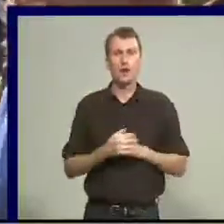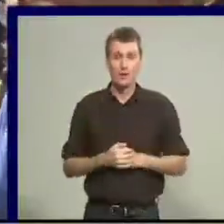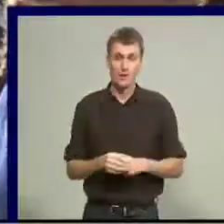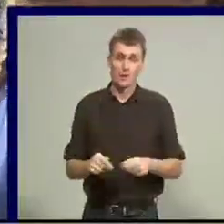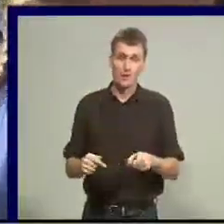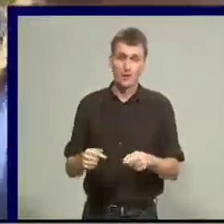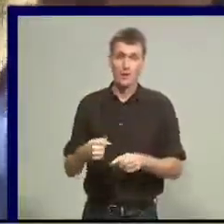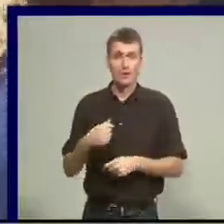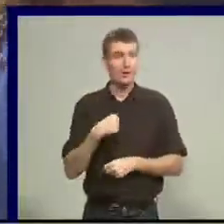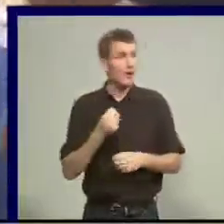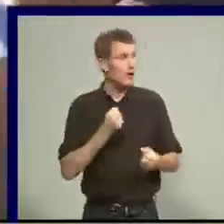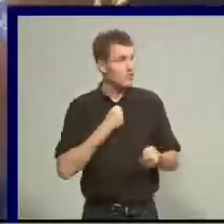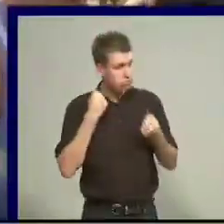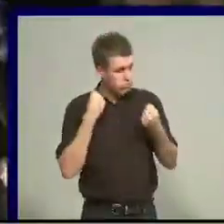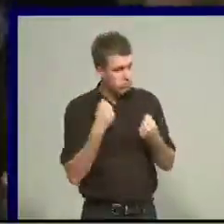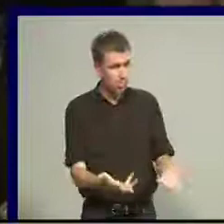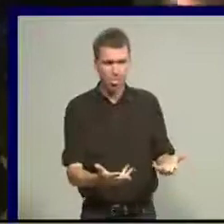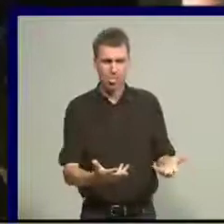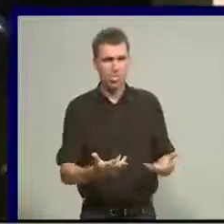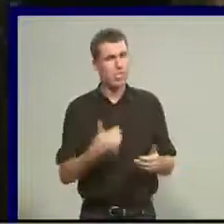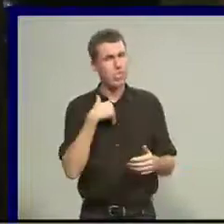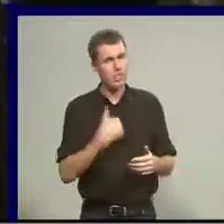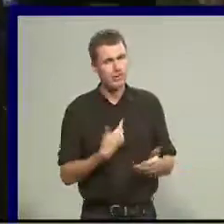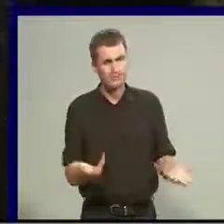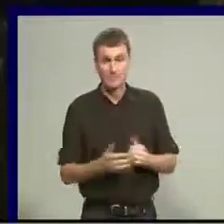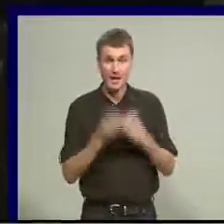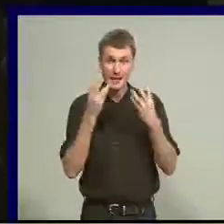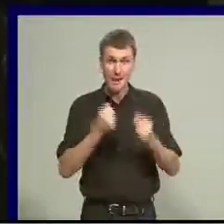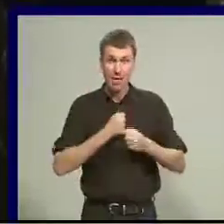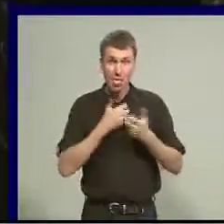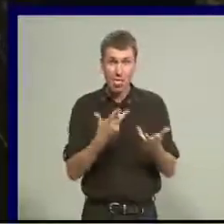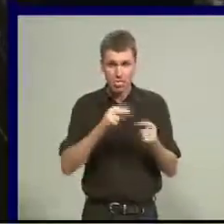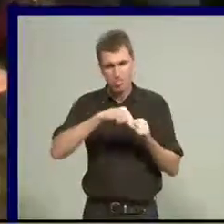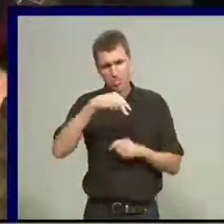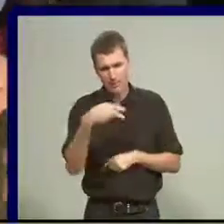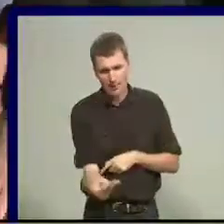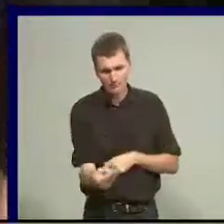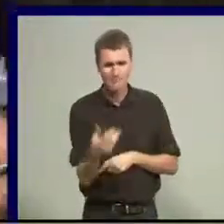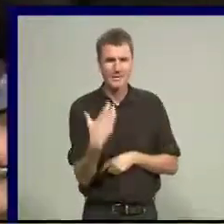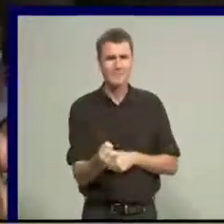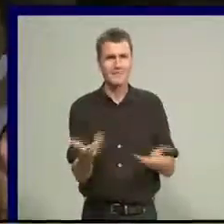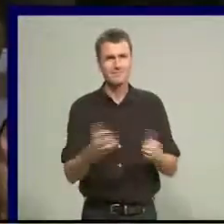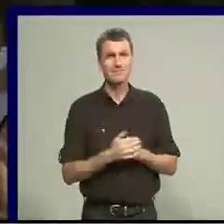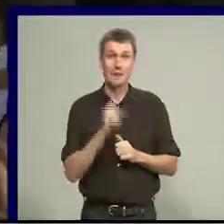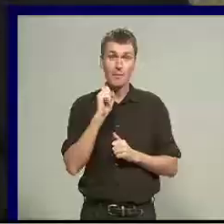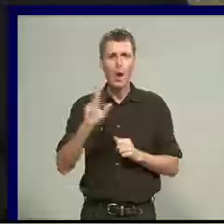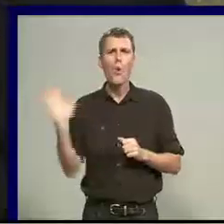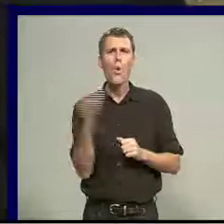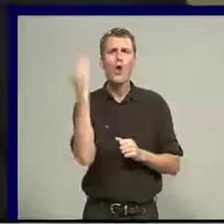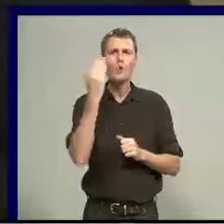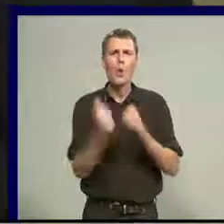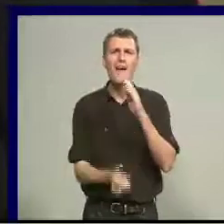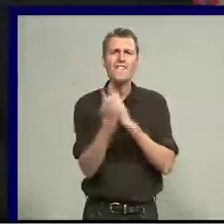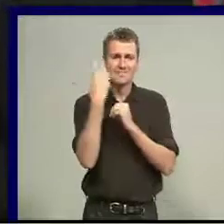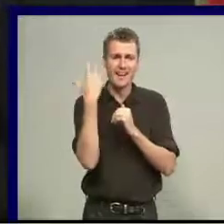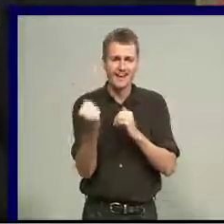Tired. Exhausted. Some so exhausted they could no longer stand. But like all school events,